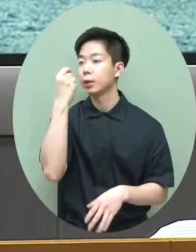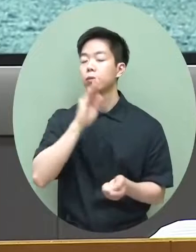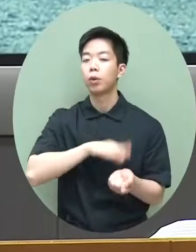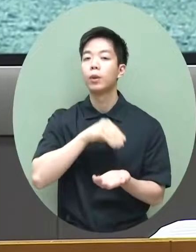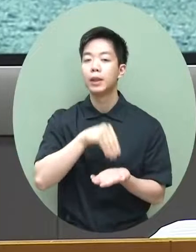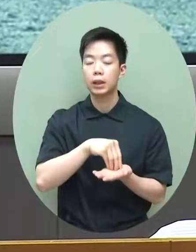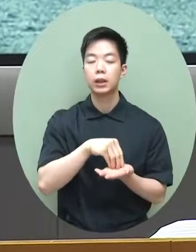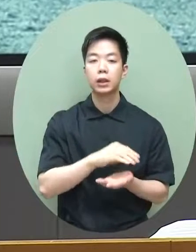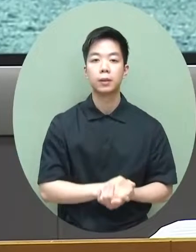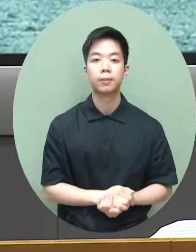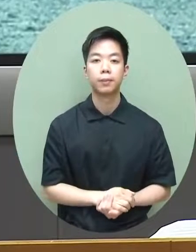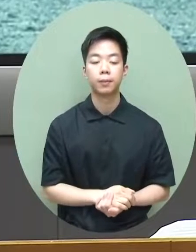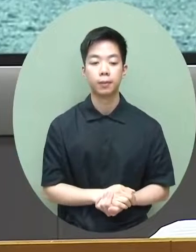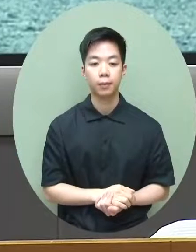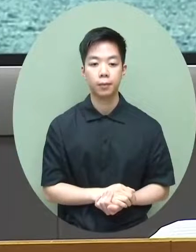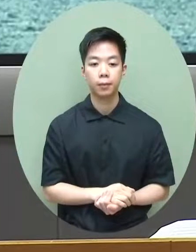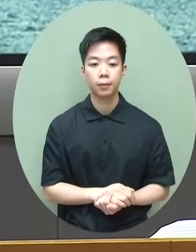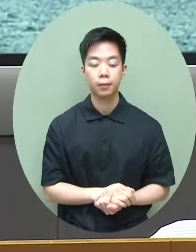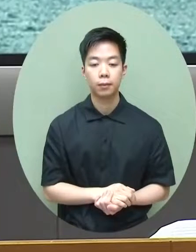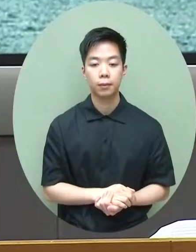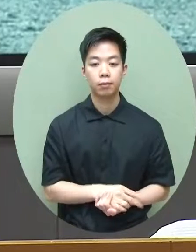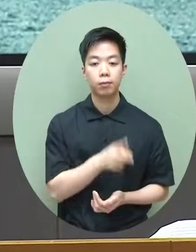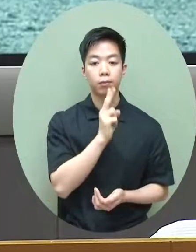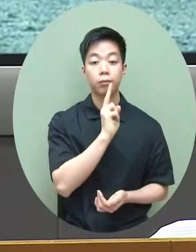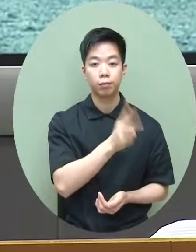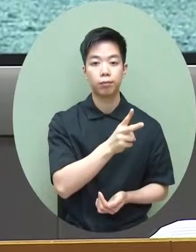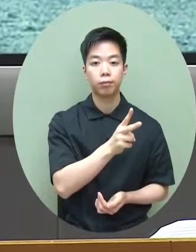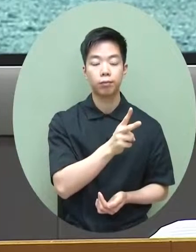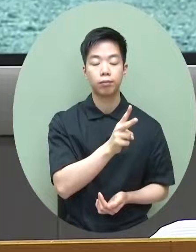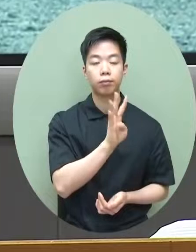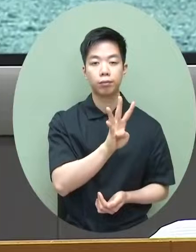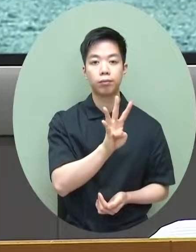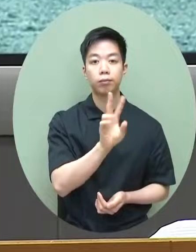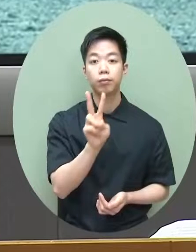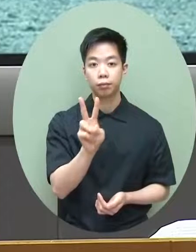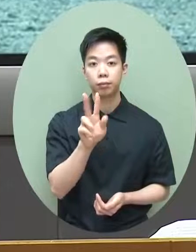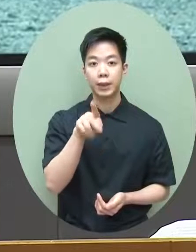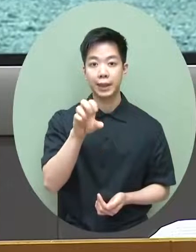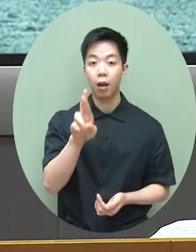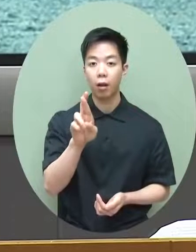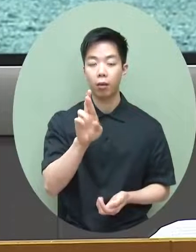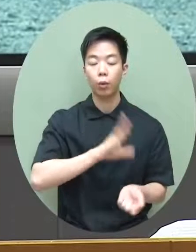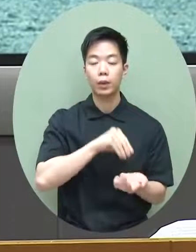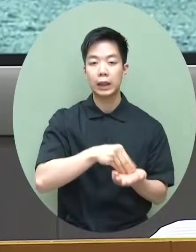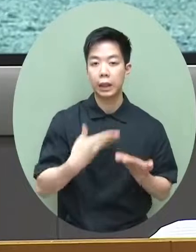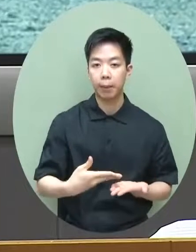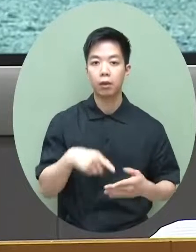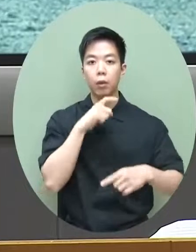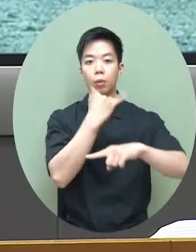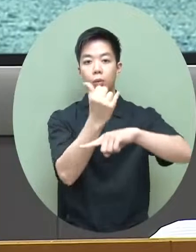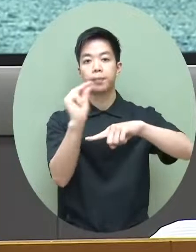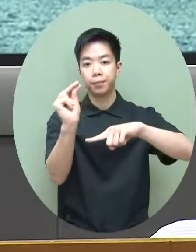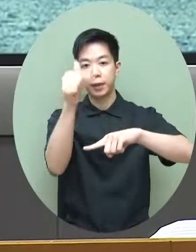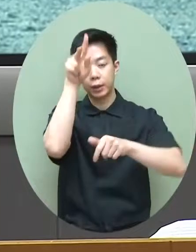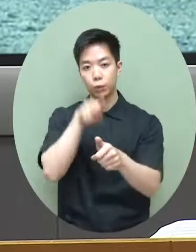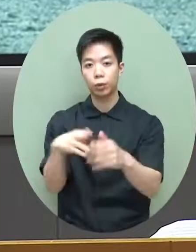444,769 RAT positive cases. Of the 242 PCR positive cases, 67 are reported